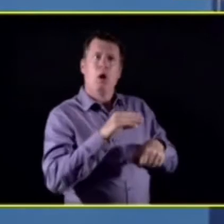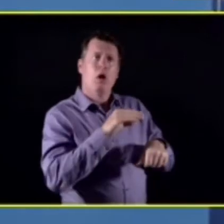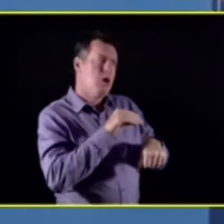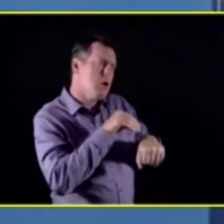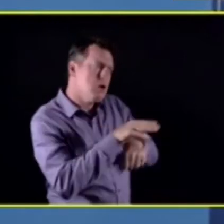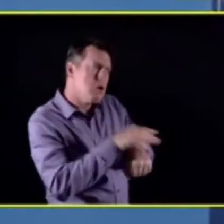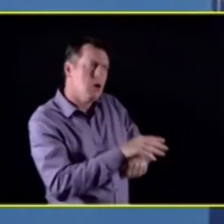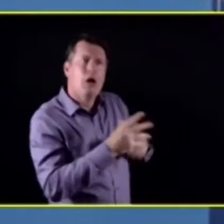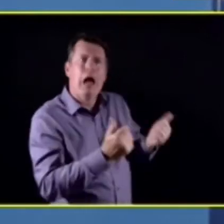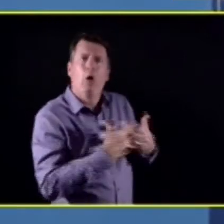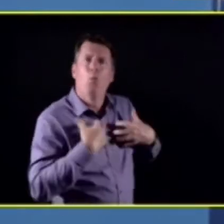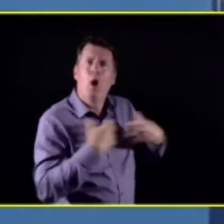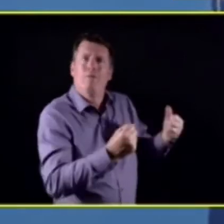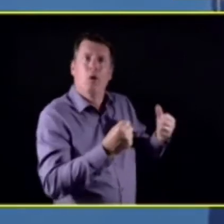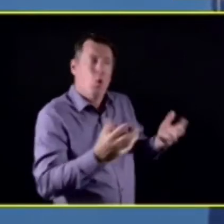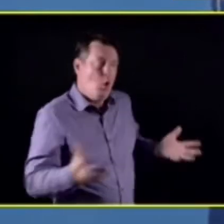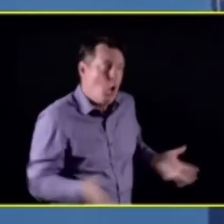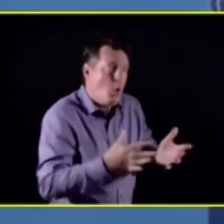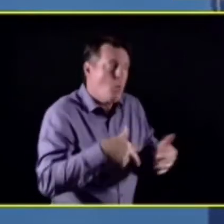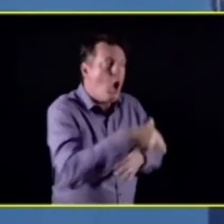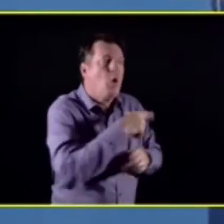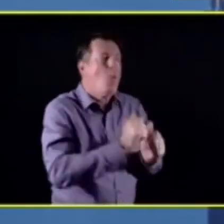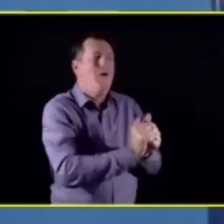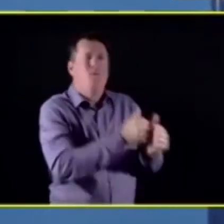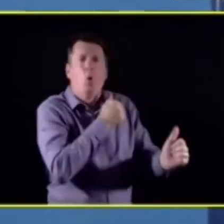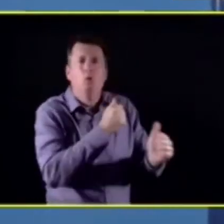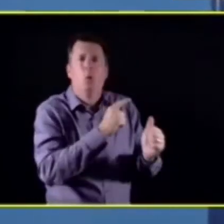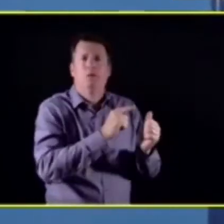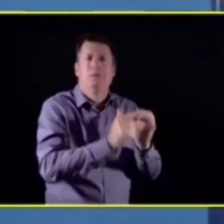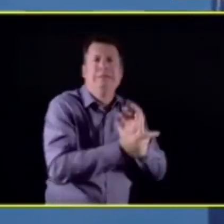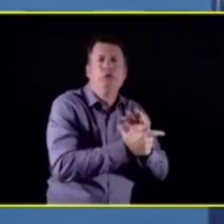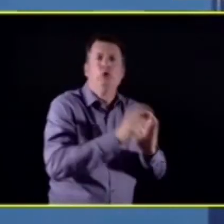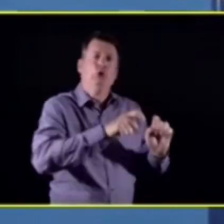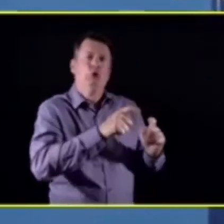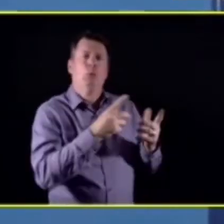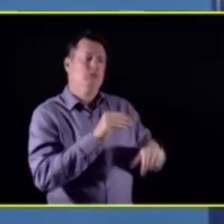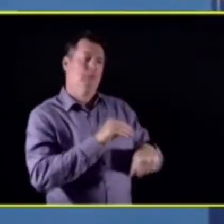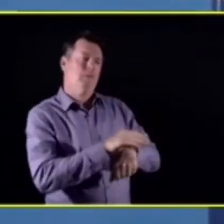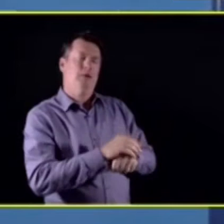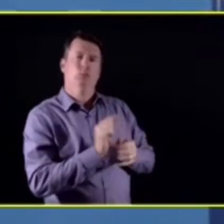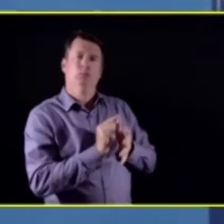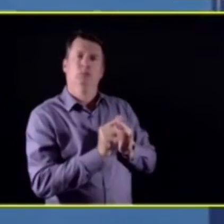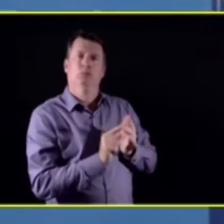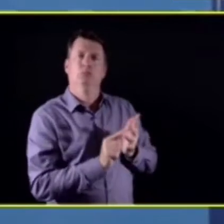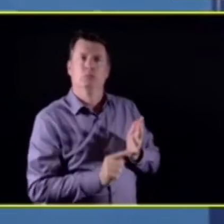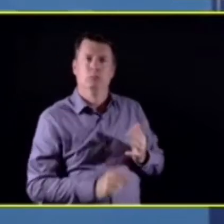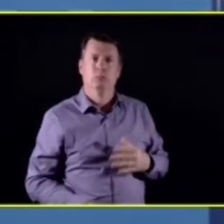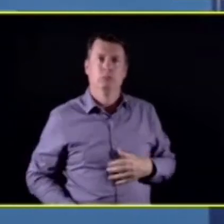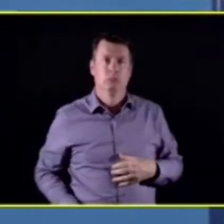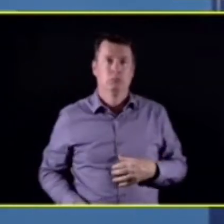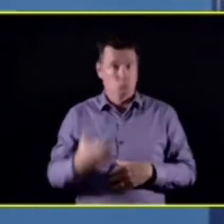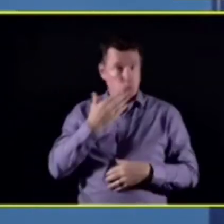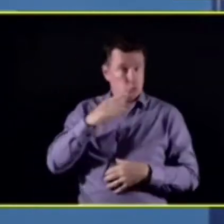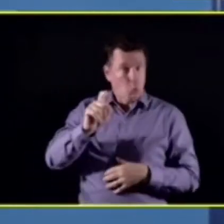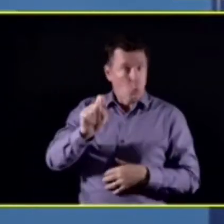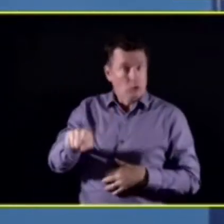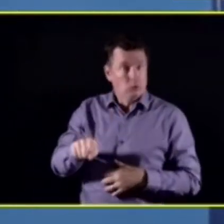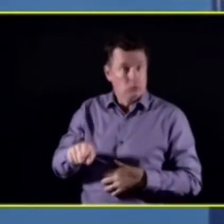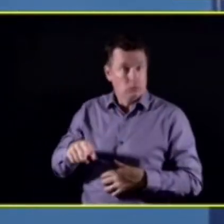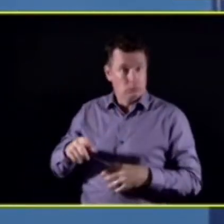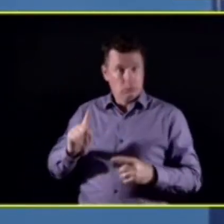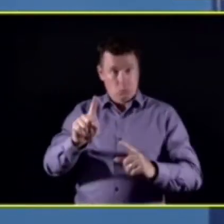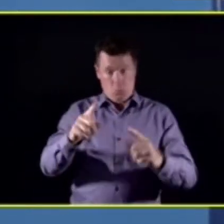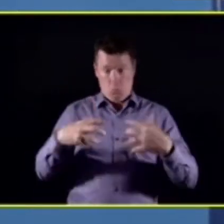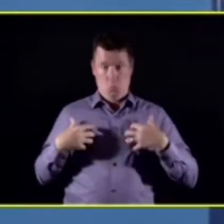does it take to get better? And it is, as Mr. Barish says, a gradual process.